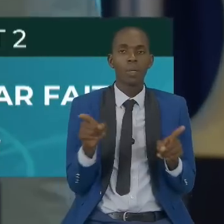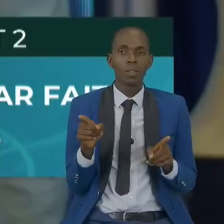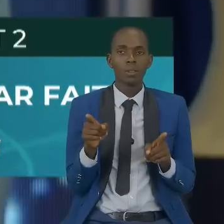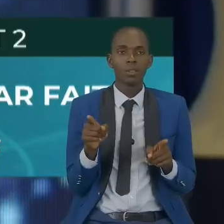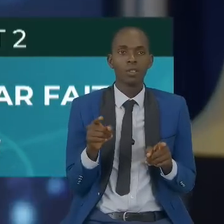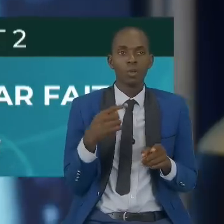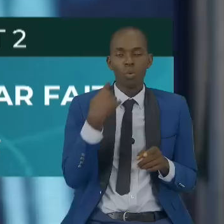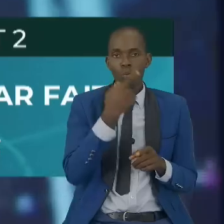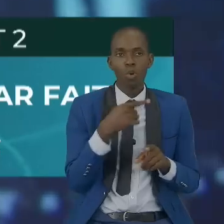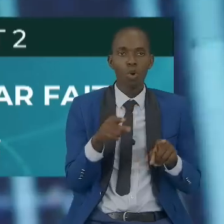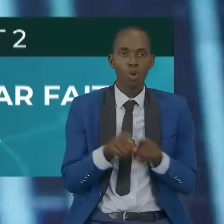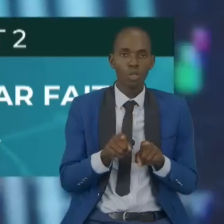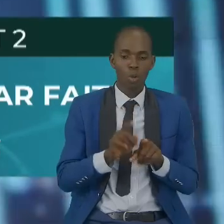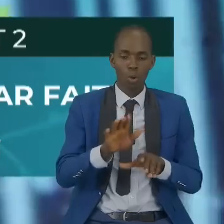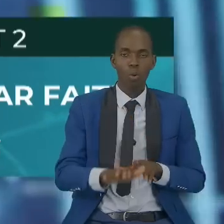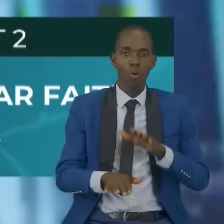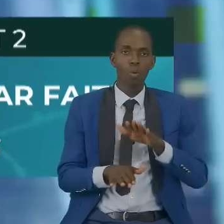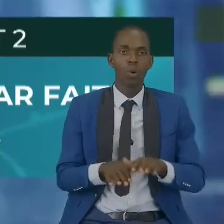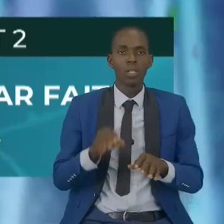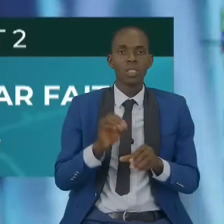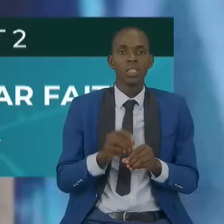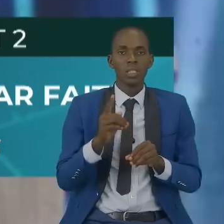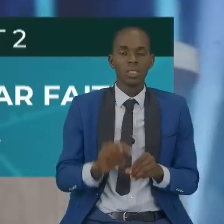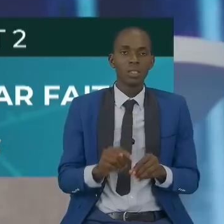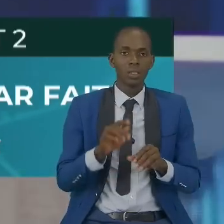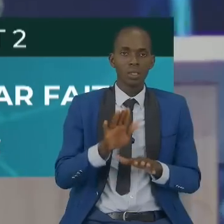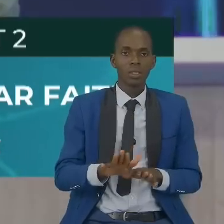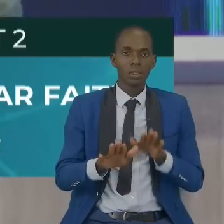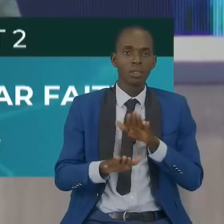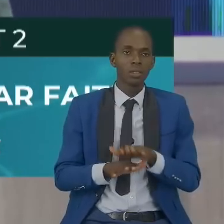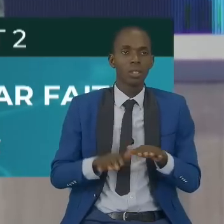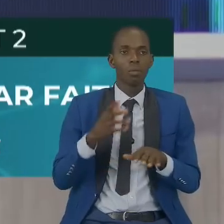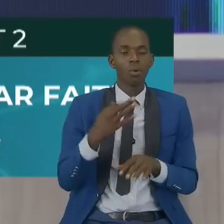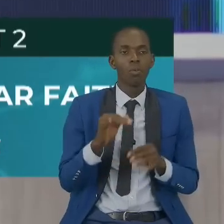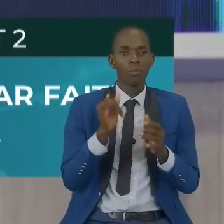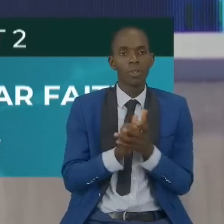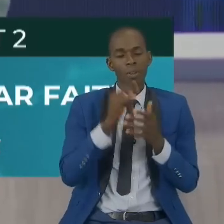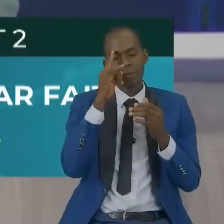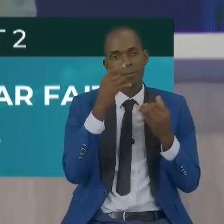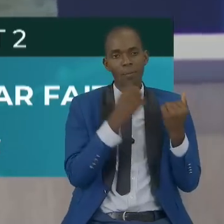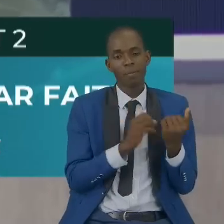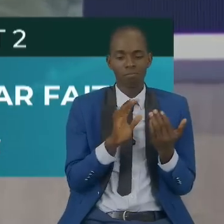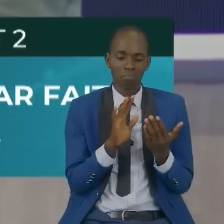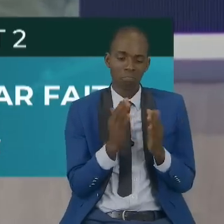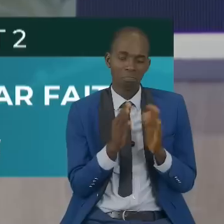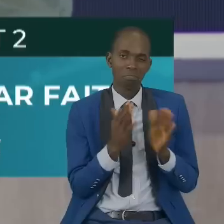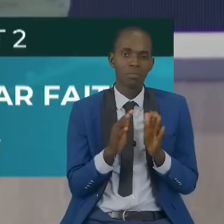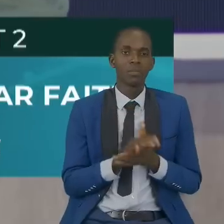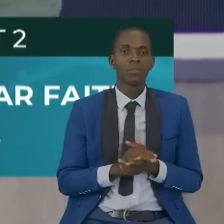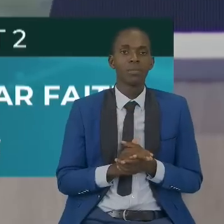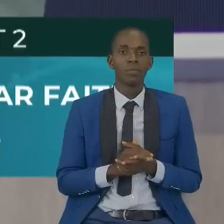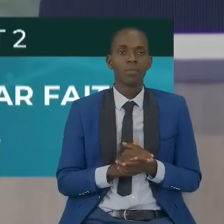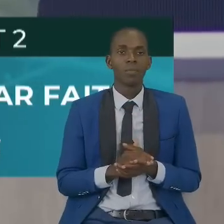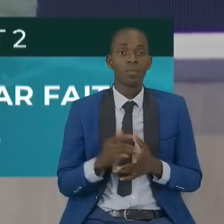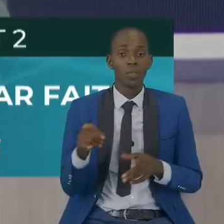who also walk in the steps of that faith. Similar. They also walk in